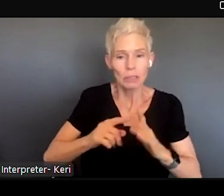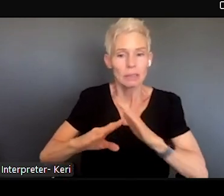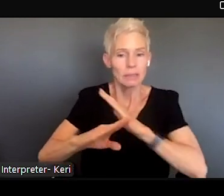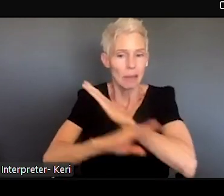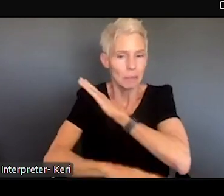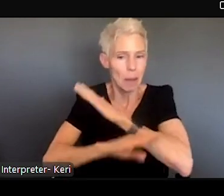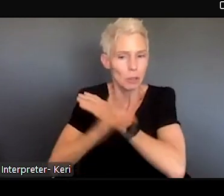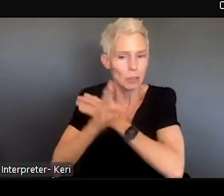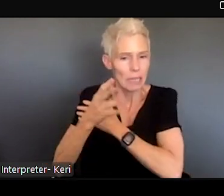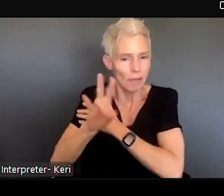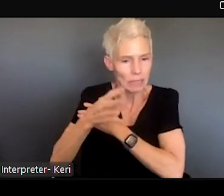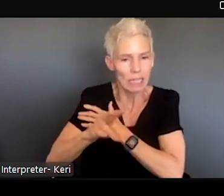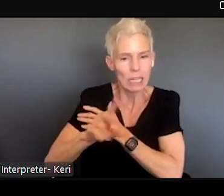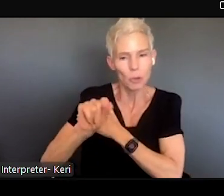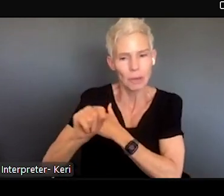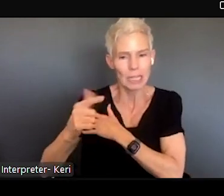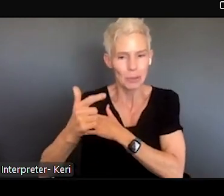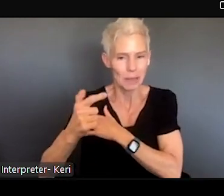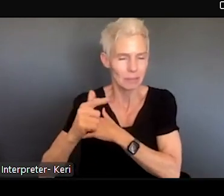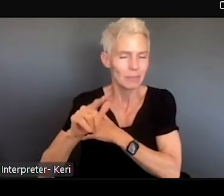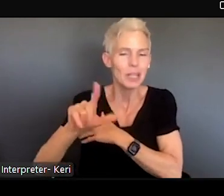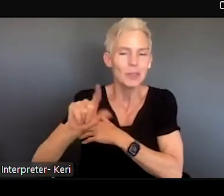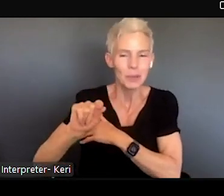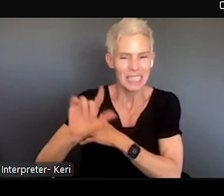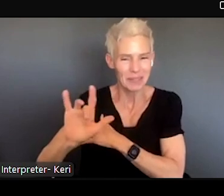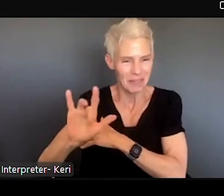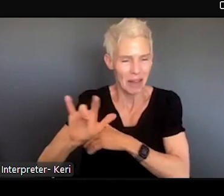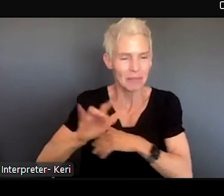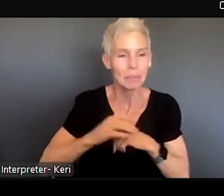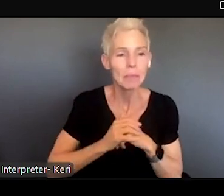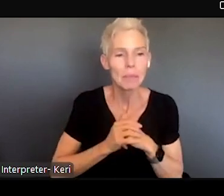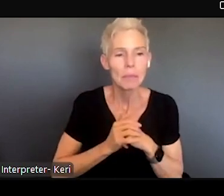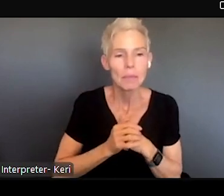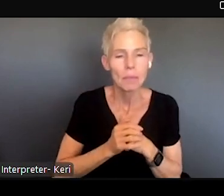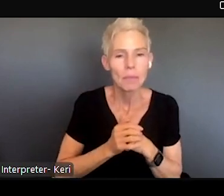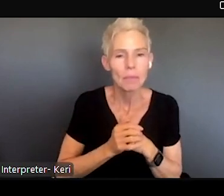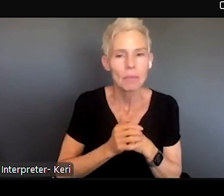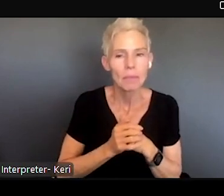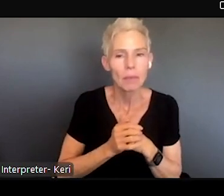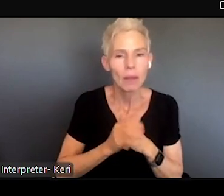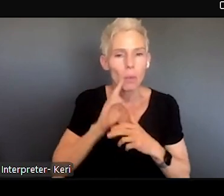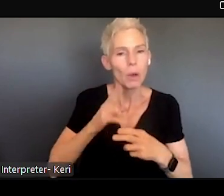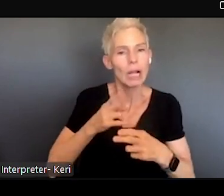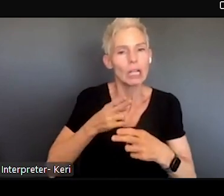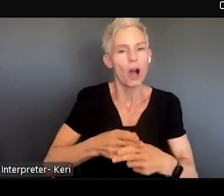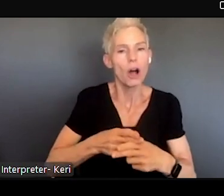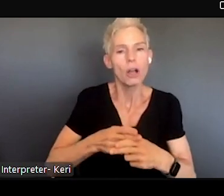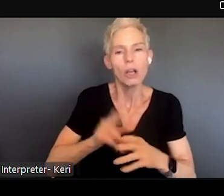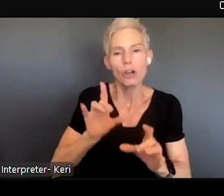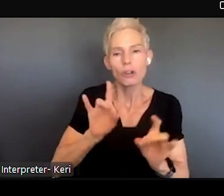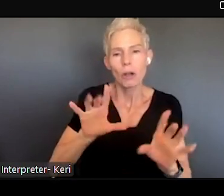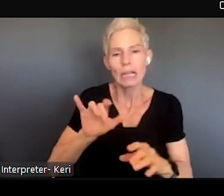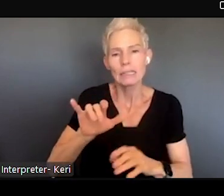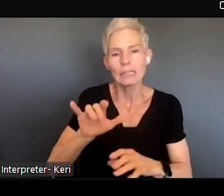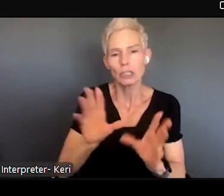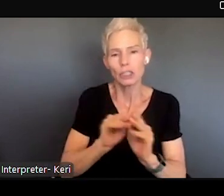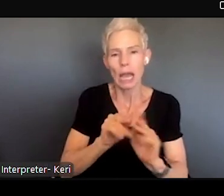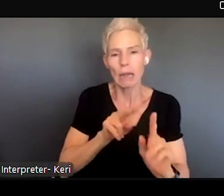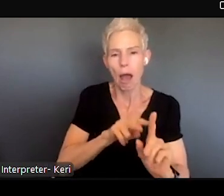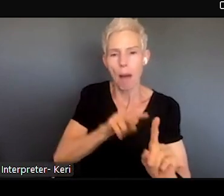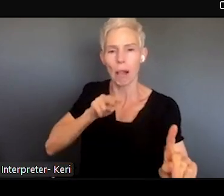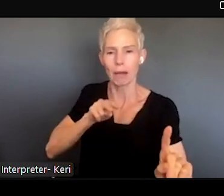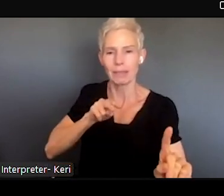17th, 2025, we are calling it Crisis Jam Unplugged. Now,